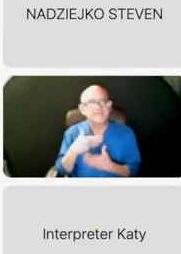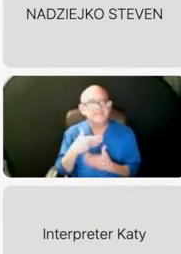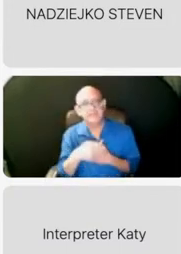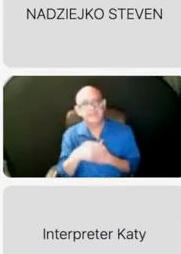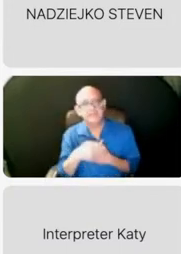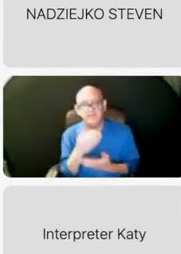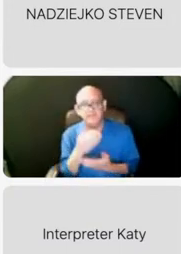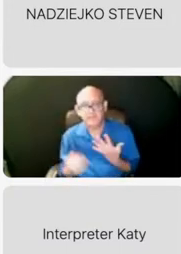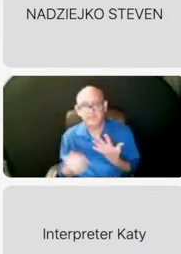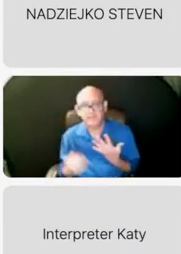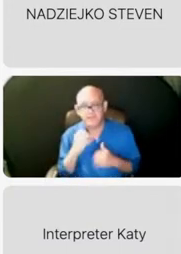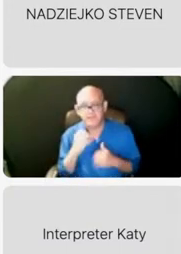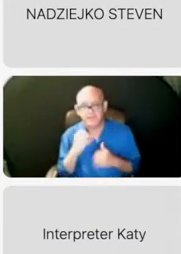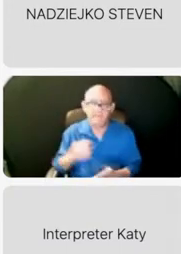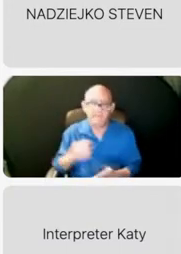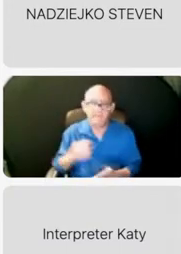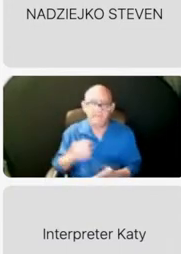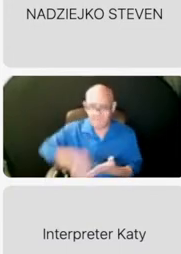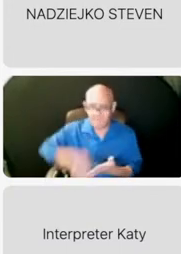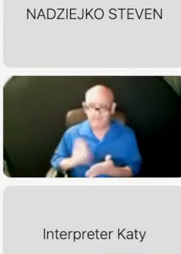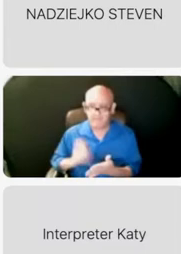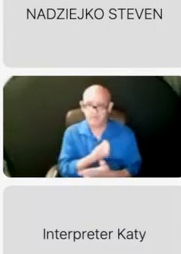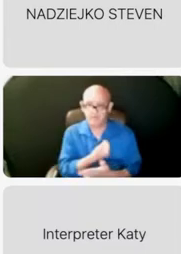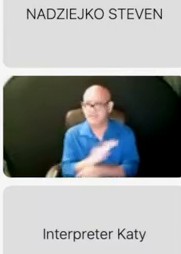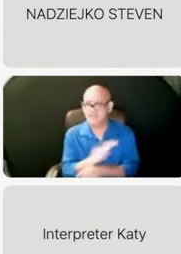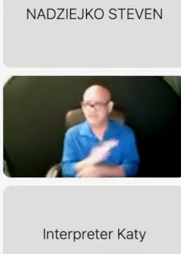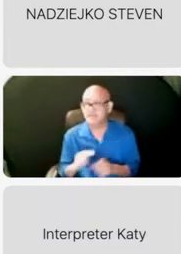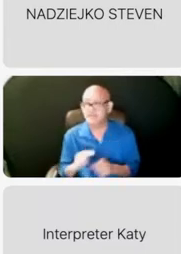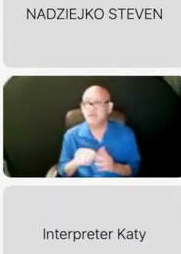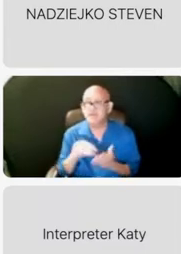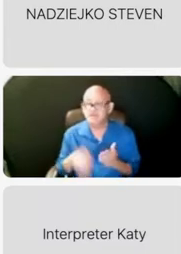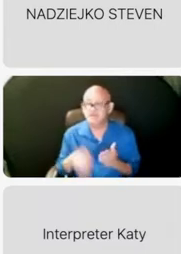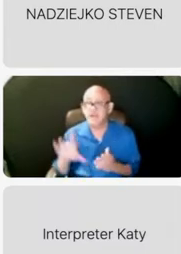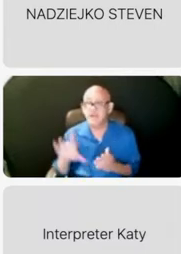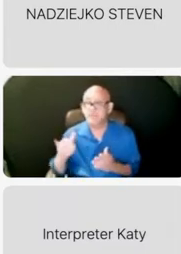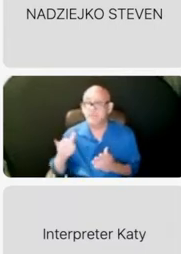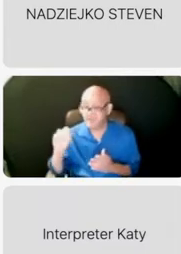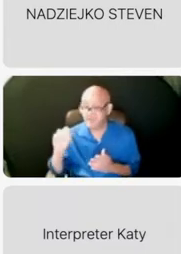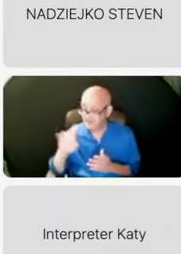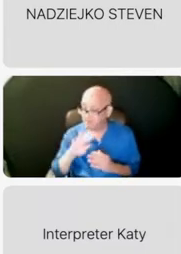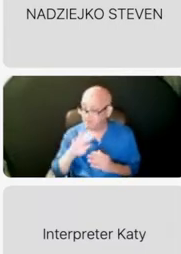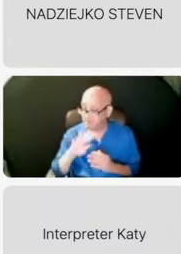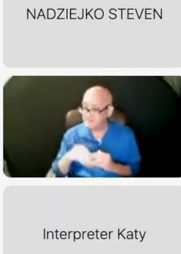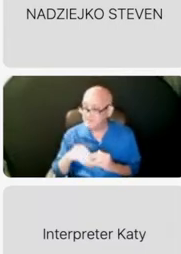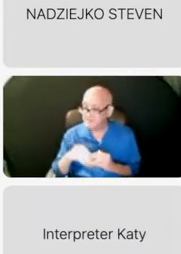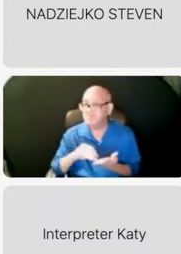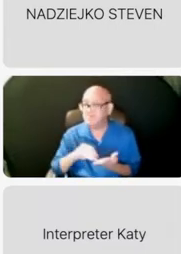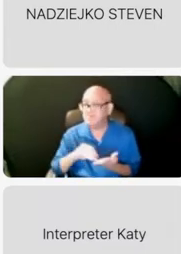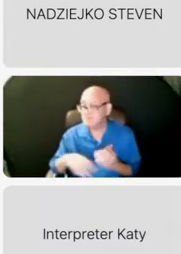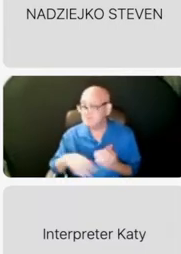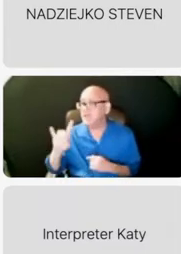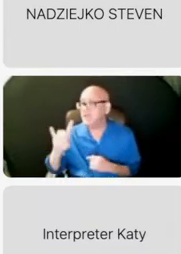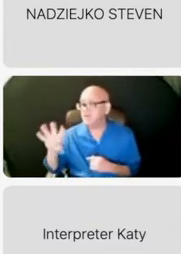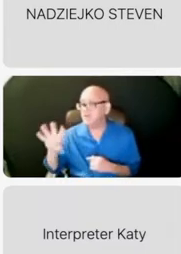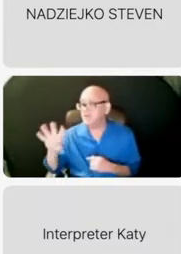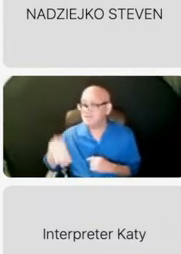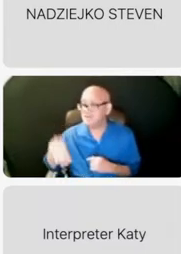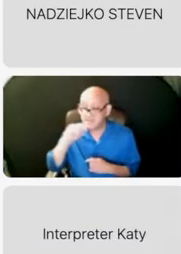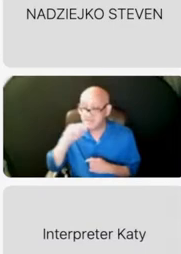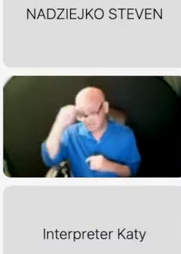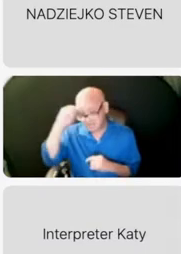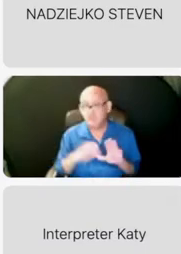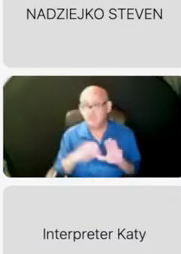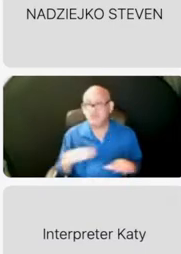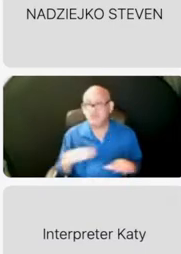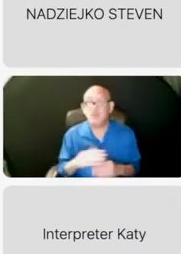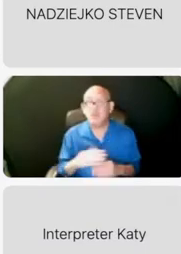now students 54 children and 84 percent of teenagers carry a cell phone children teenagers are usually dropping their phone and dude's not holding on